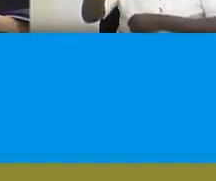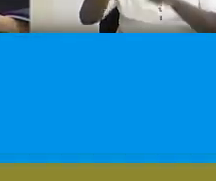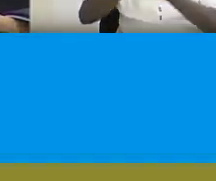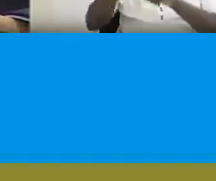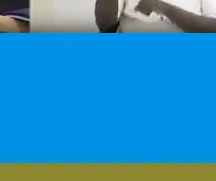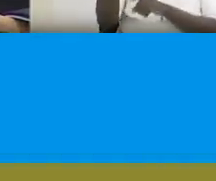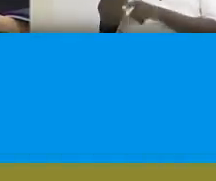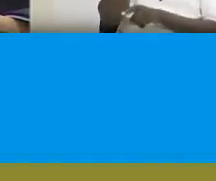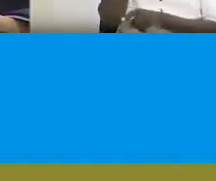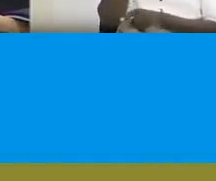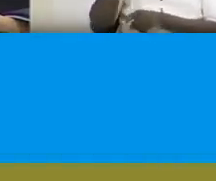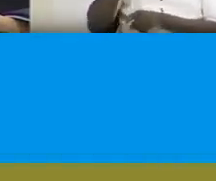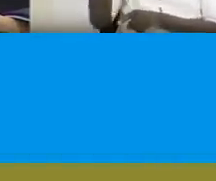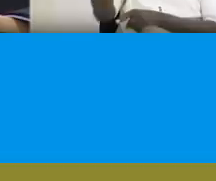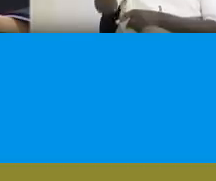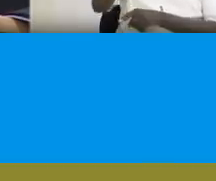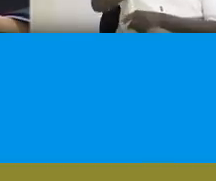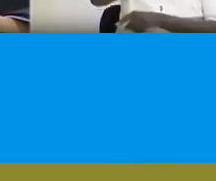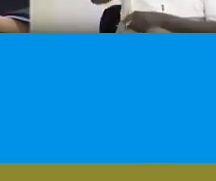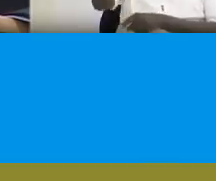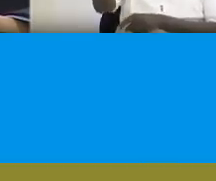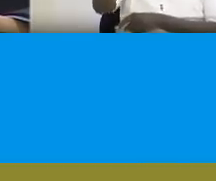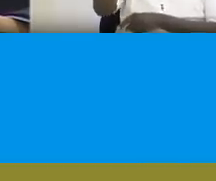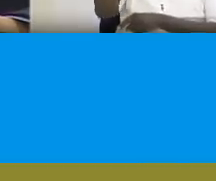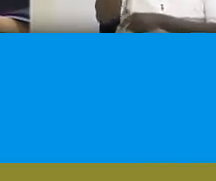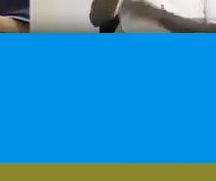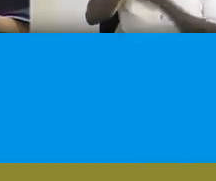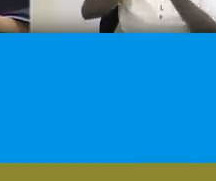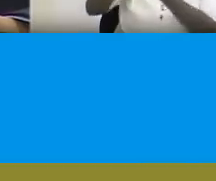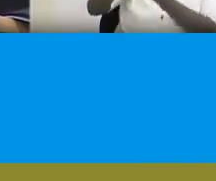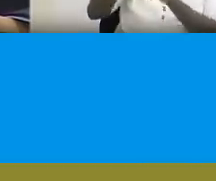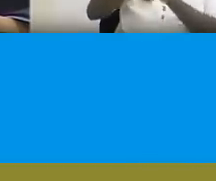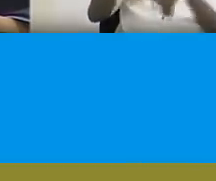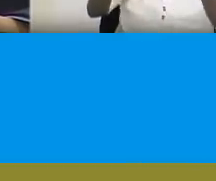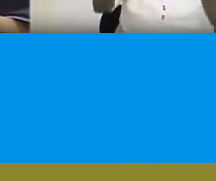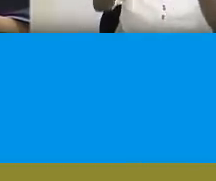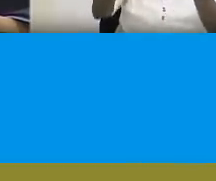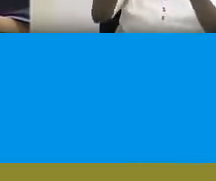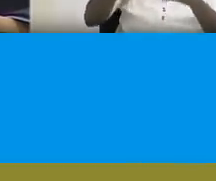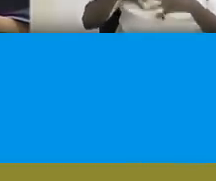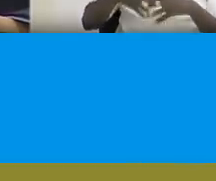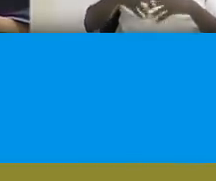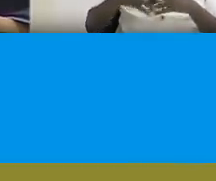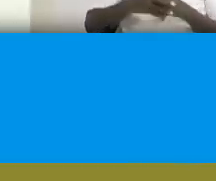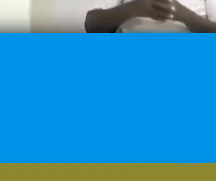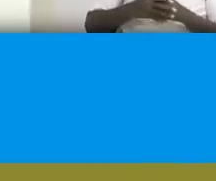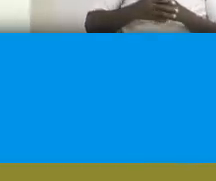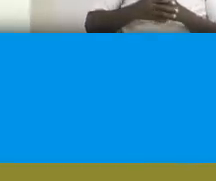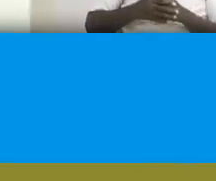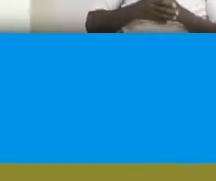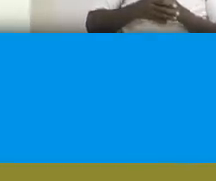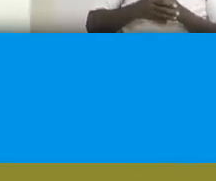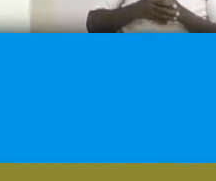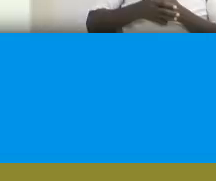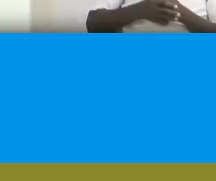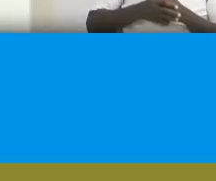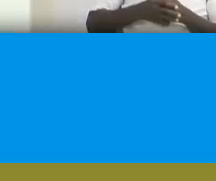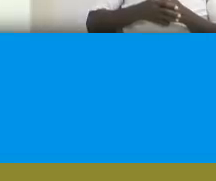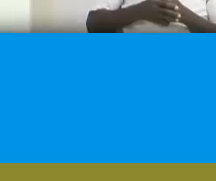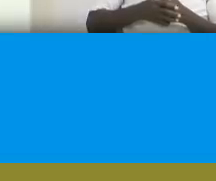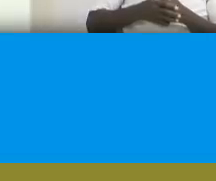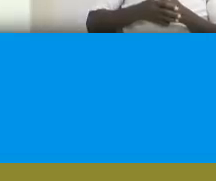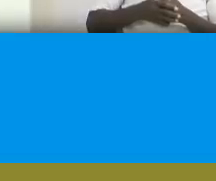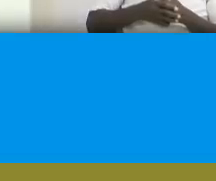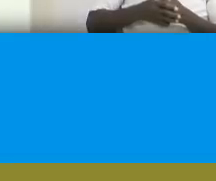So I don't think that this order was even given. So you